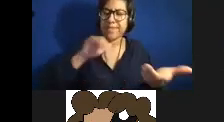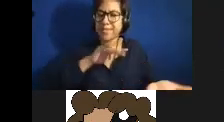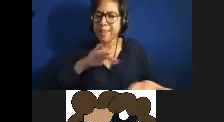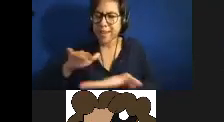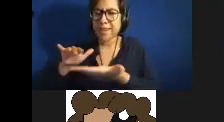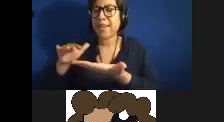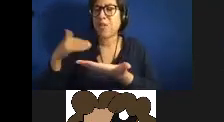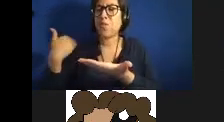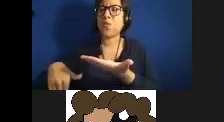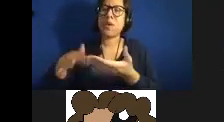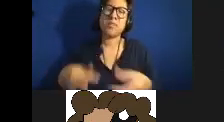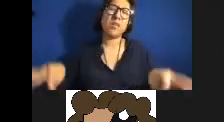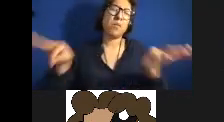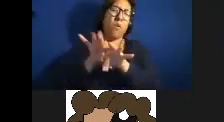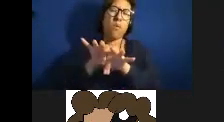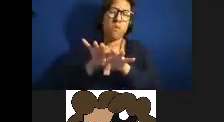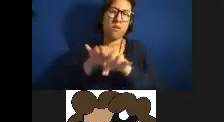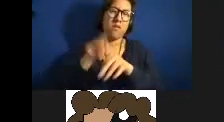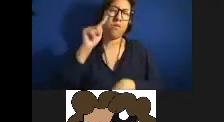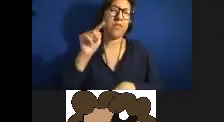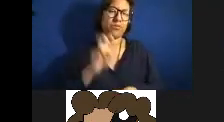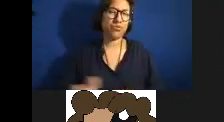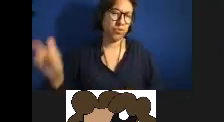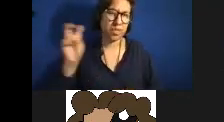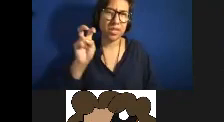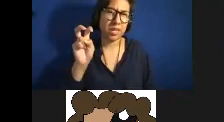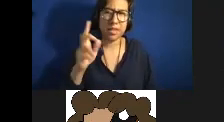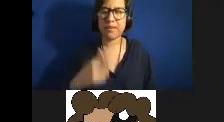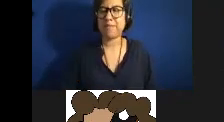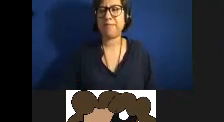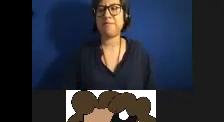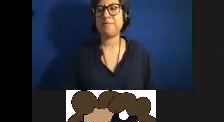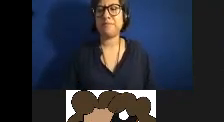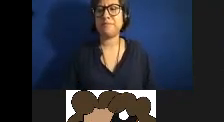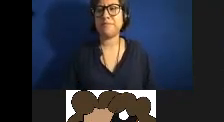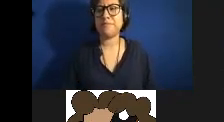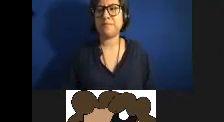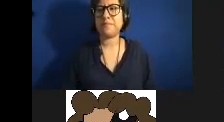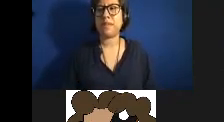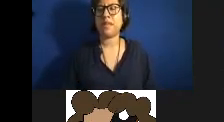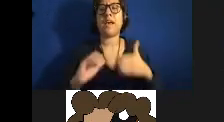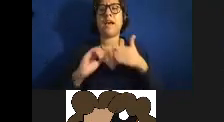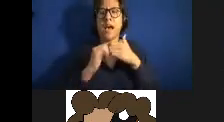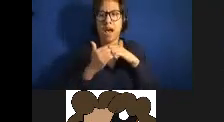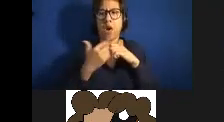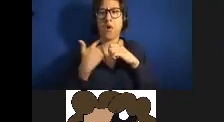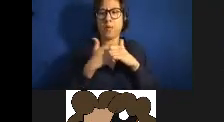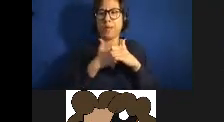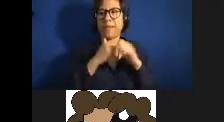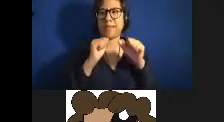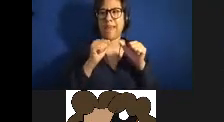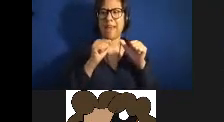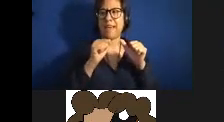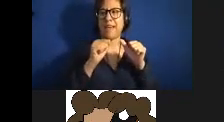journey, to thinking about how we can decenter patriarchy, how we